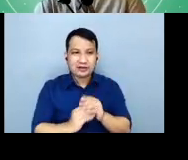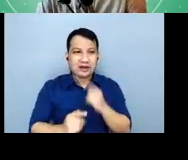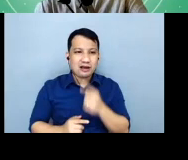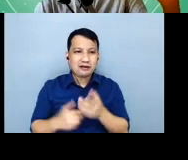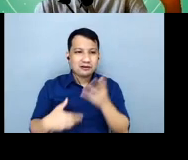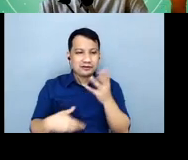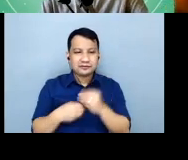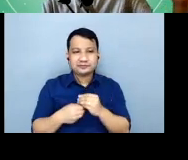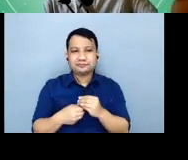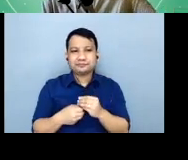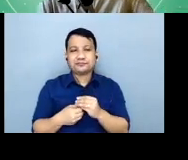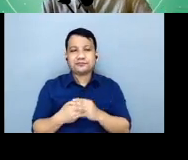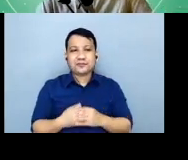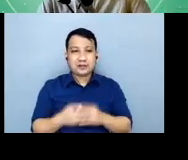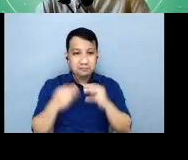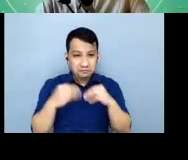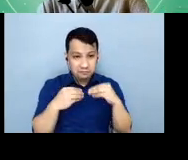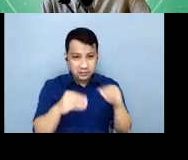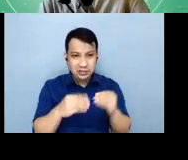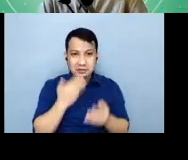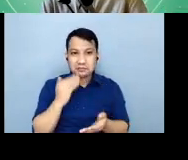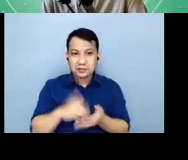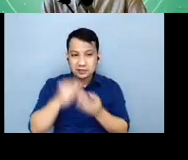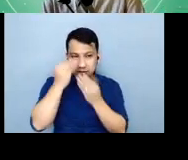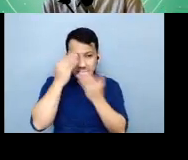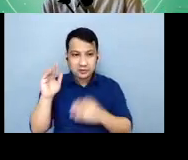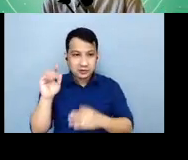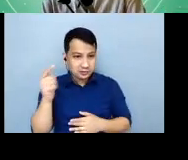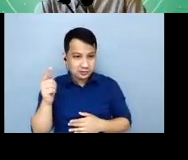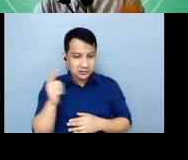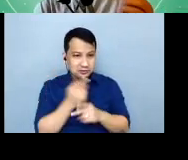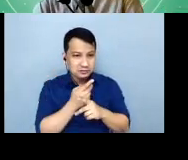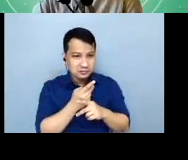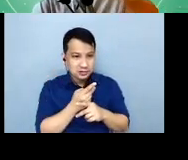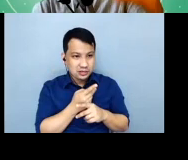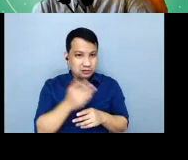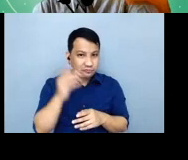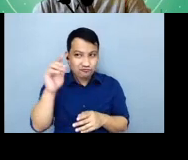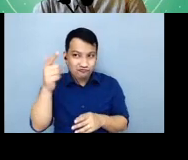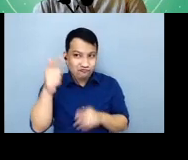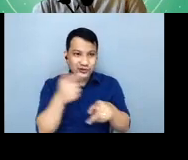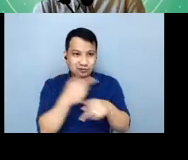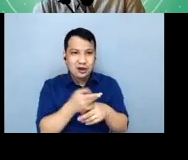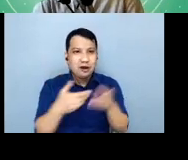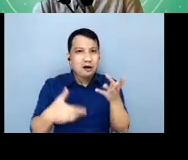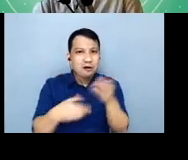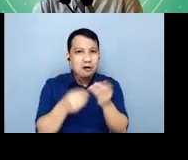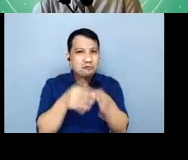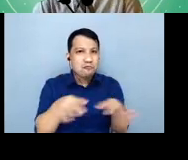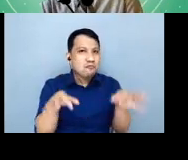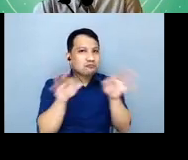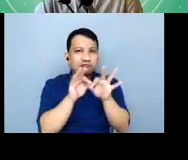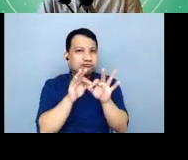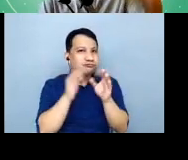of marketing and messaging with the green of the products. Again, it's adding more value to an